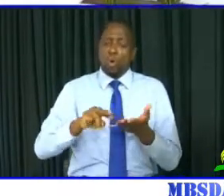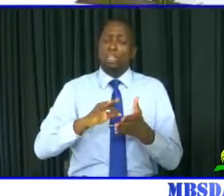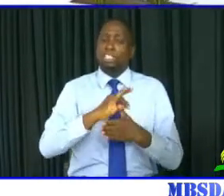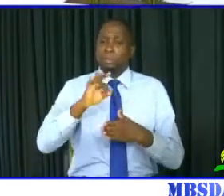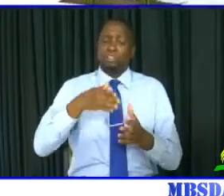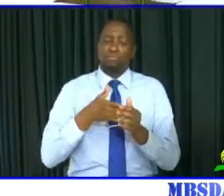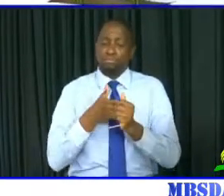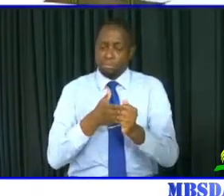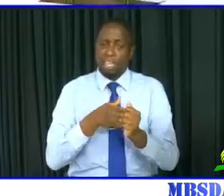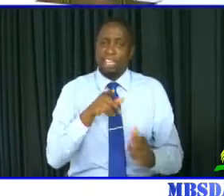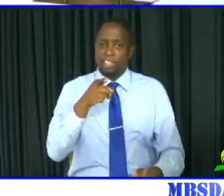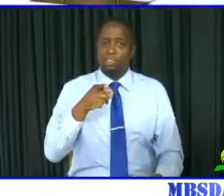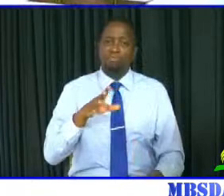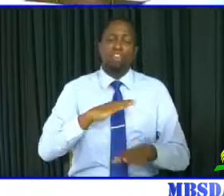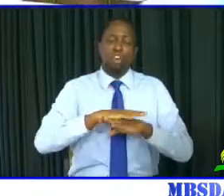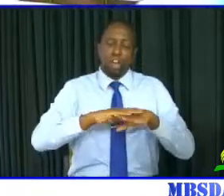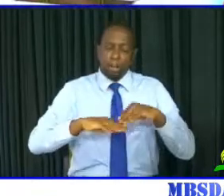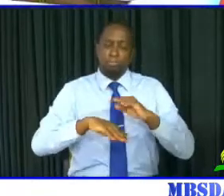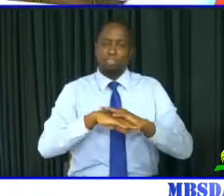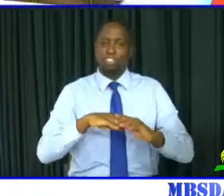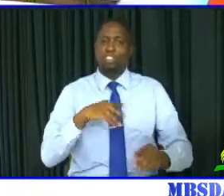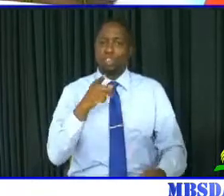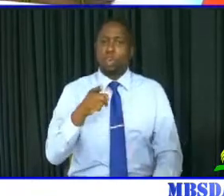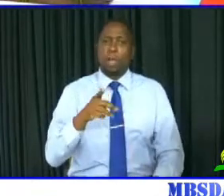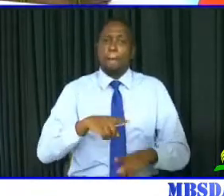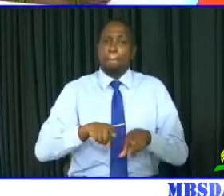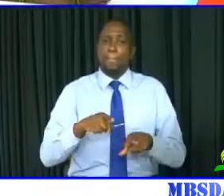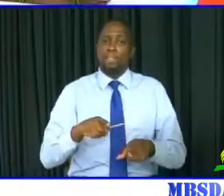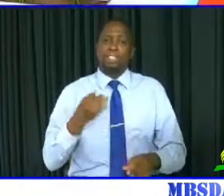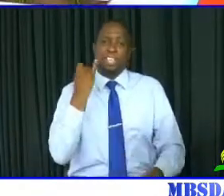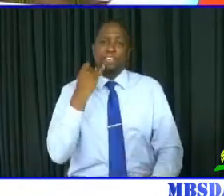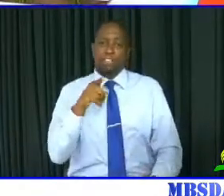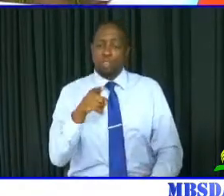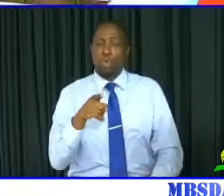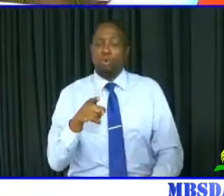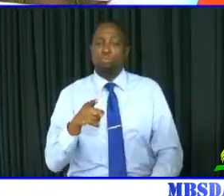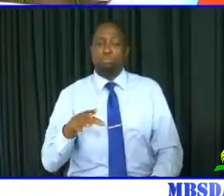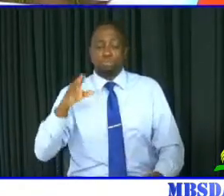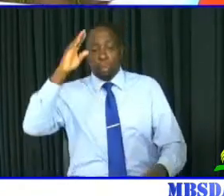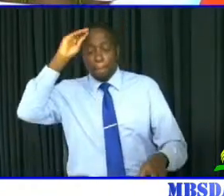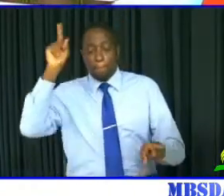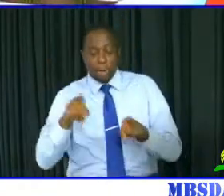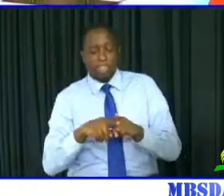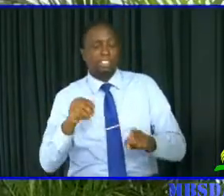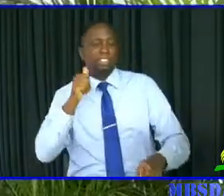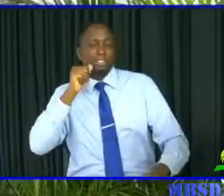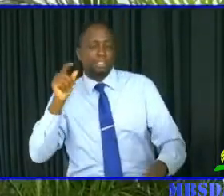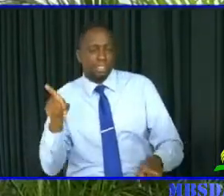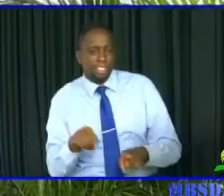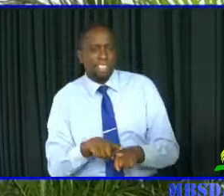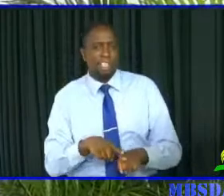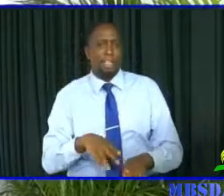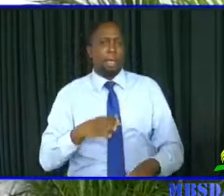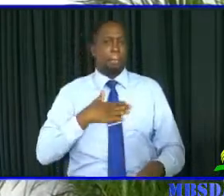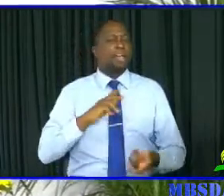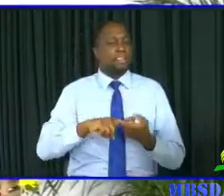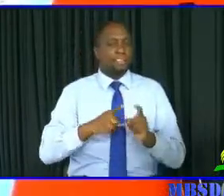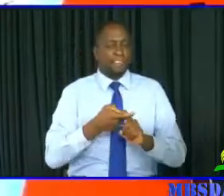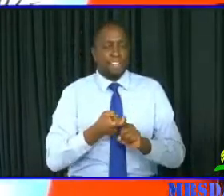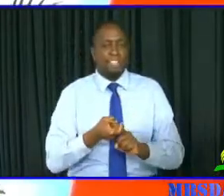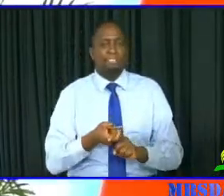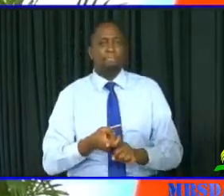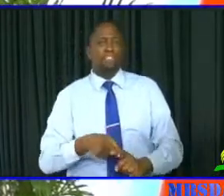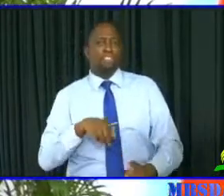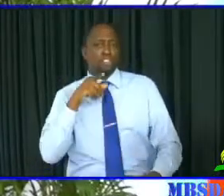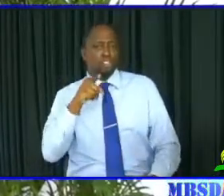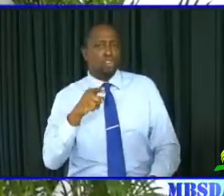The Holy Spirit will comfort you. But if you, my brother, if you, my sister, if you, my friend, if